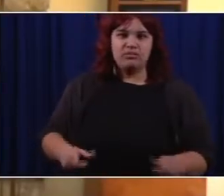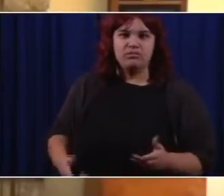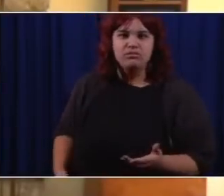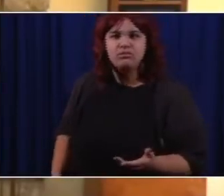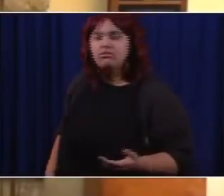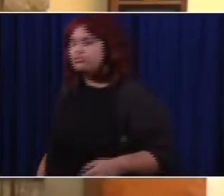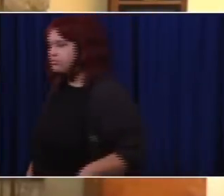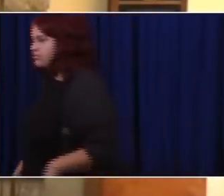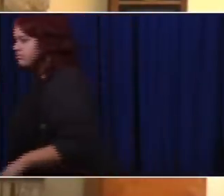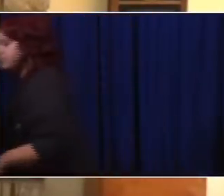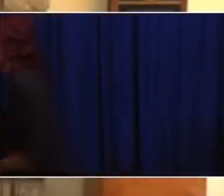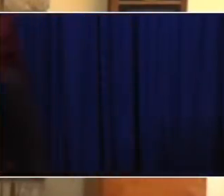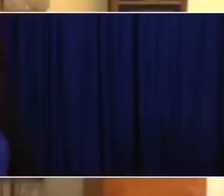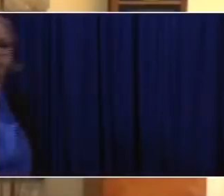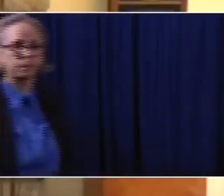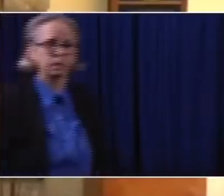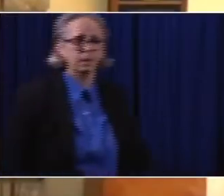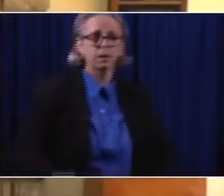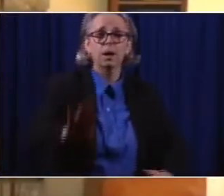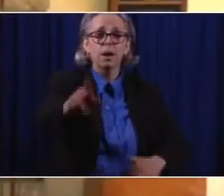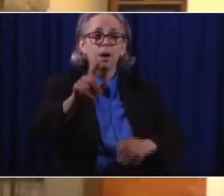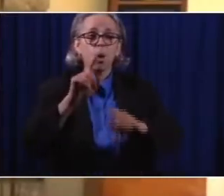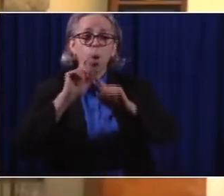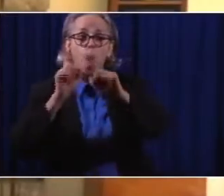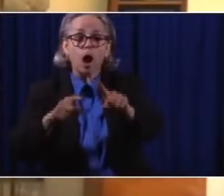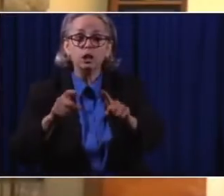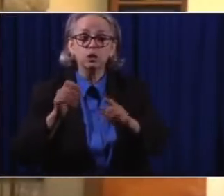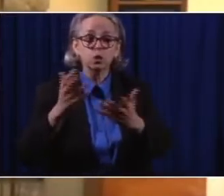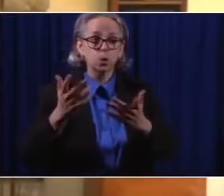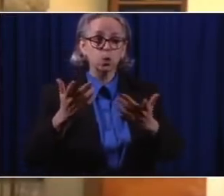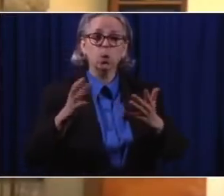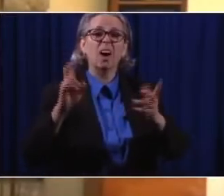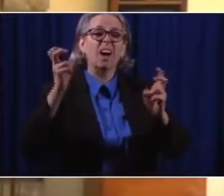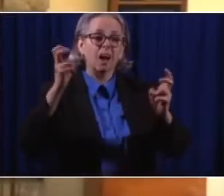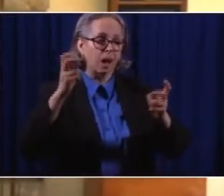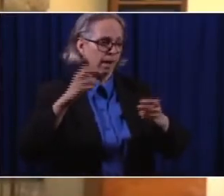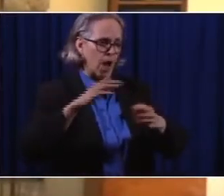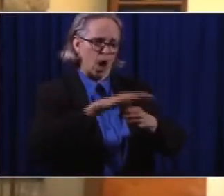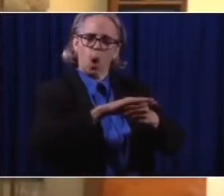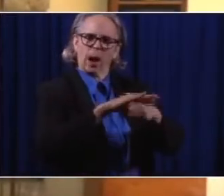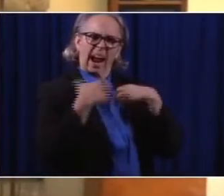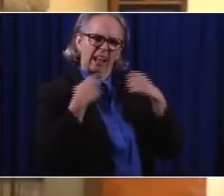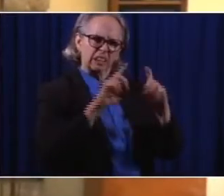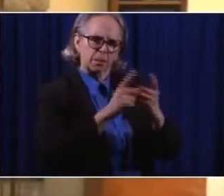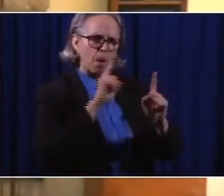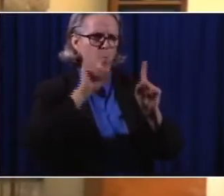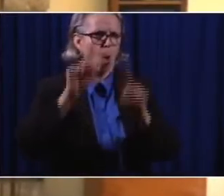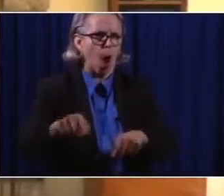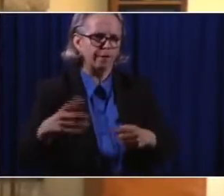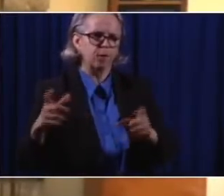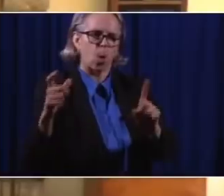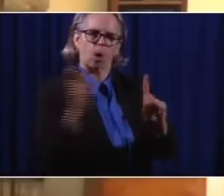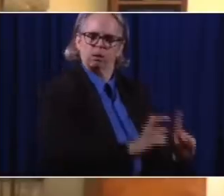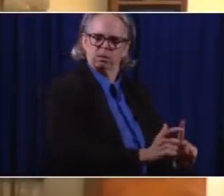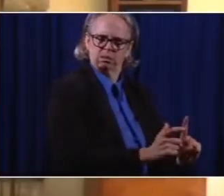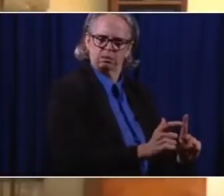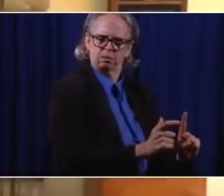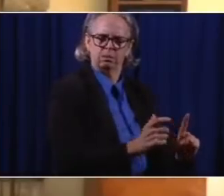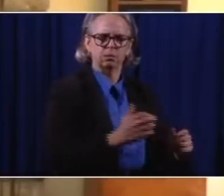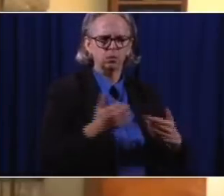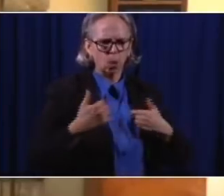our job is to continue to try to appeal to them and continue